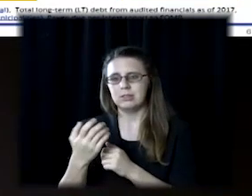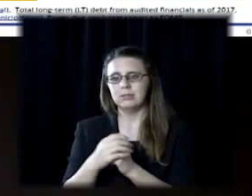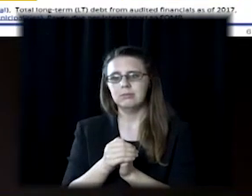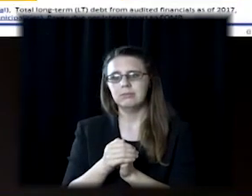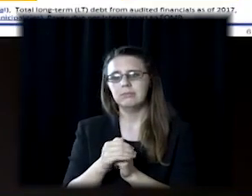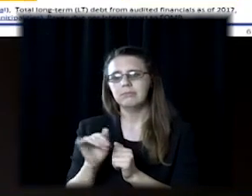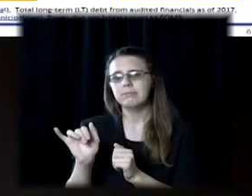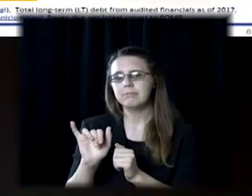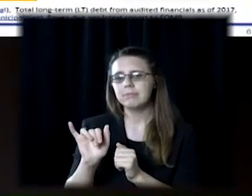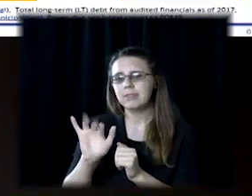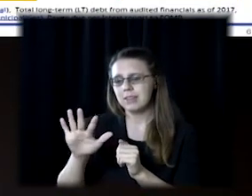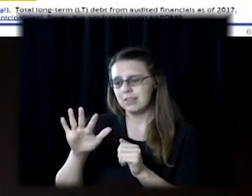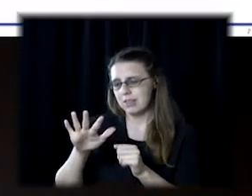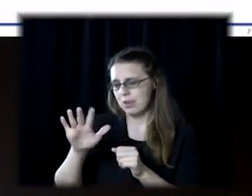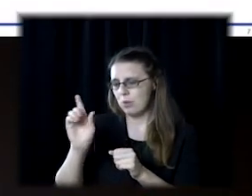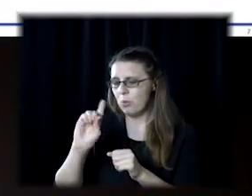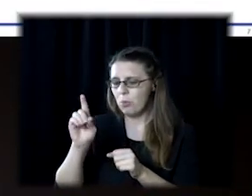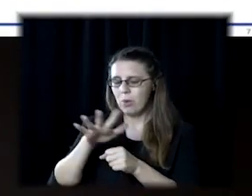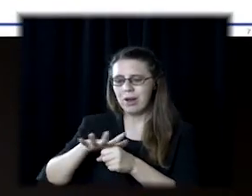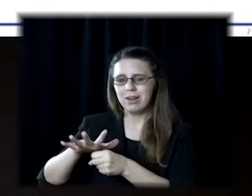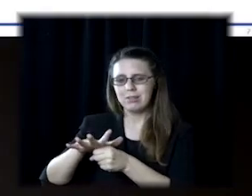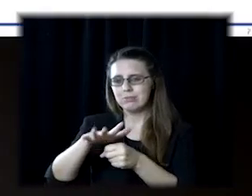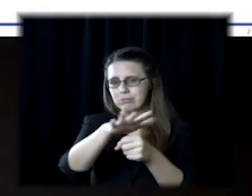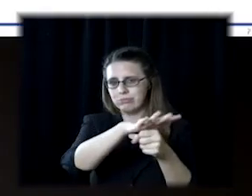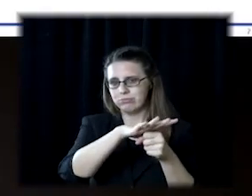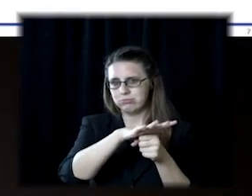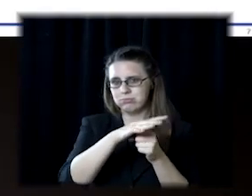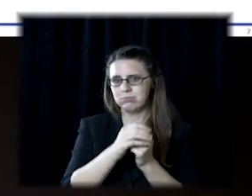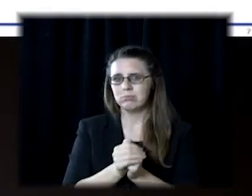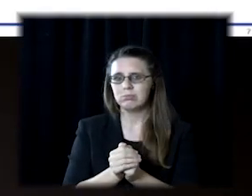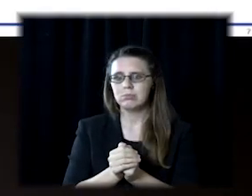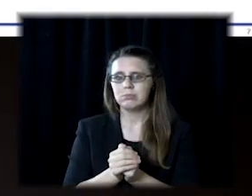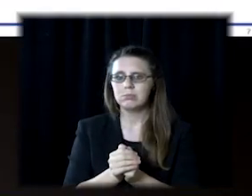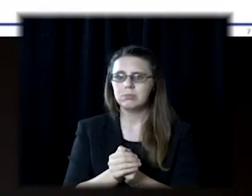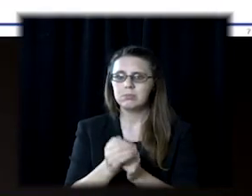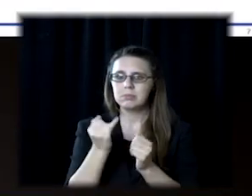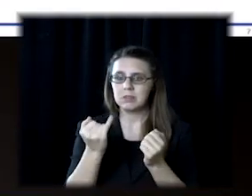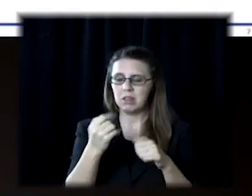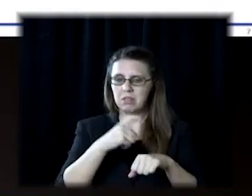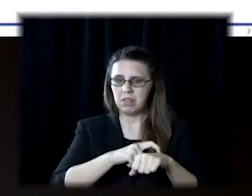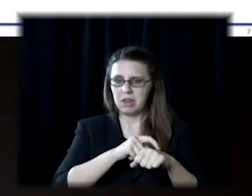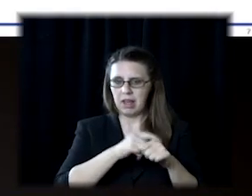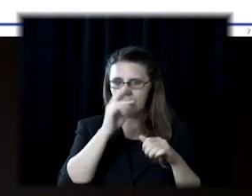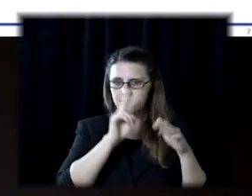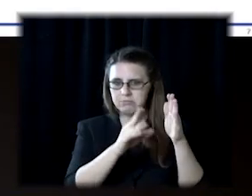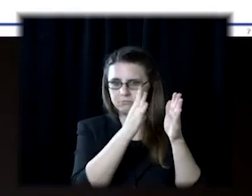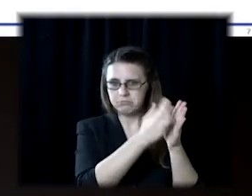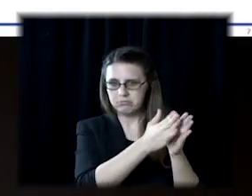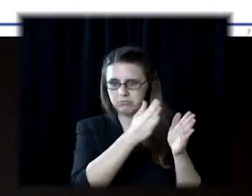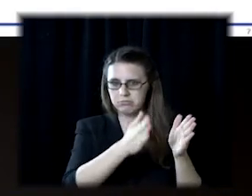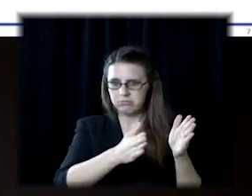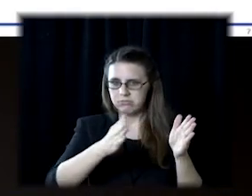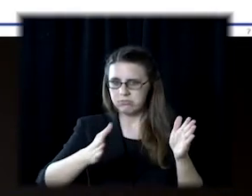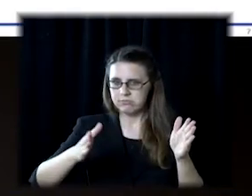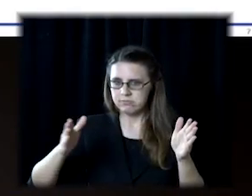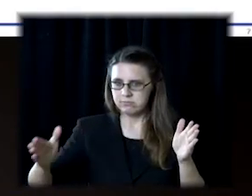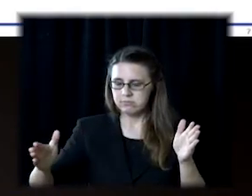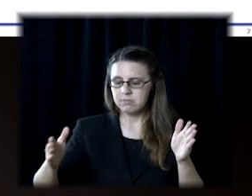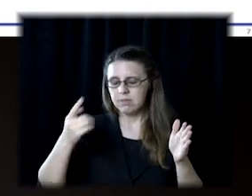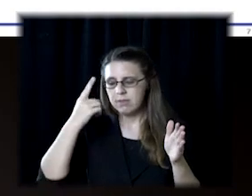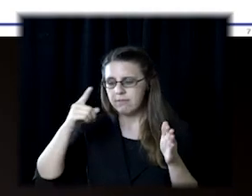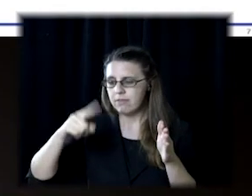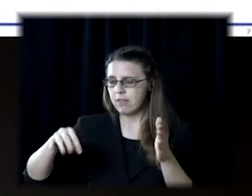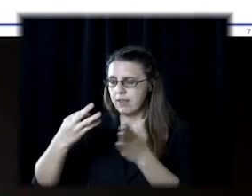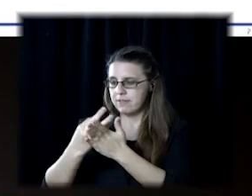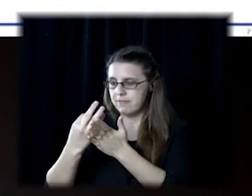as well as, again, their geographic co-location. Here you see the timeline that we set out for the production of fiscal